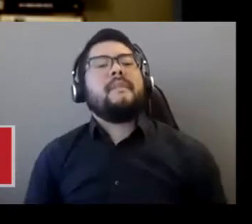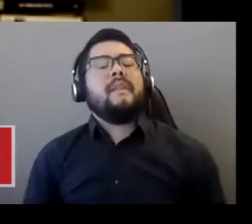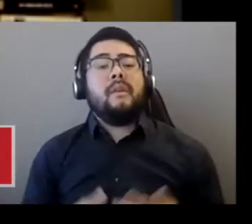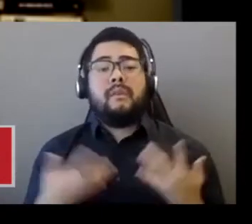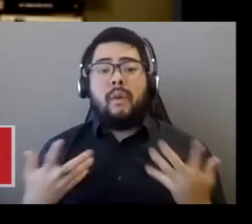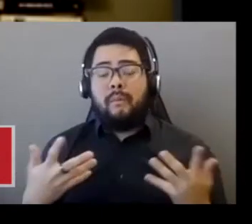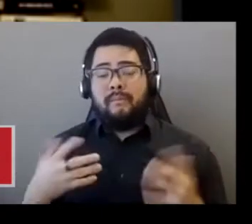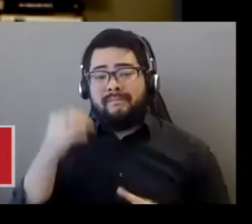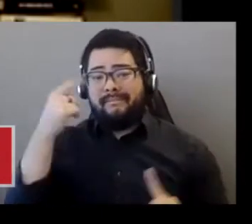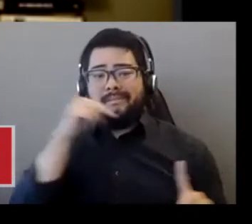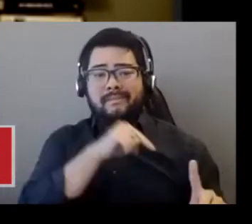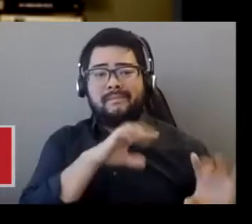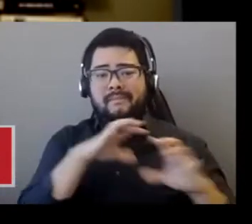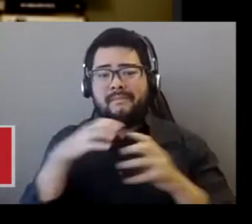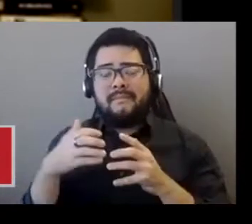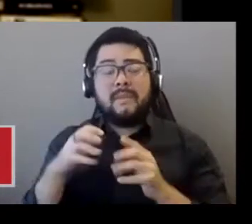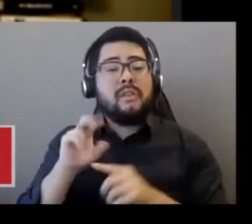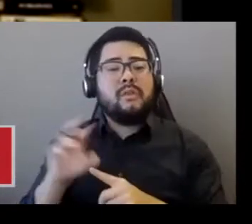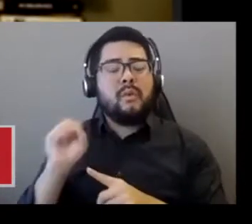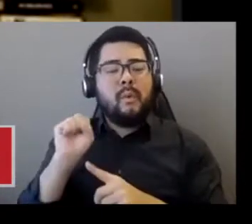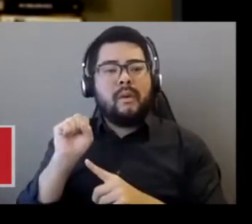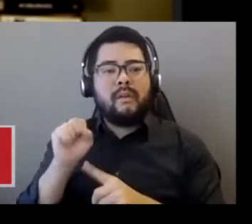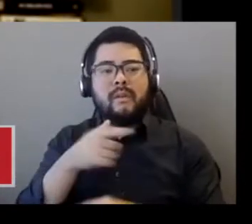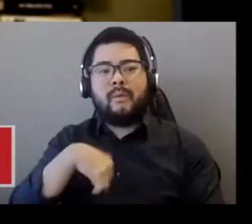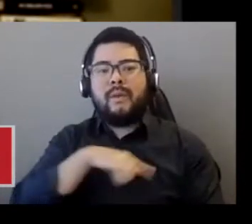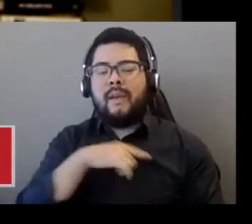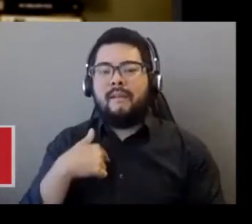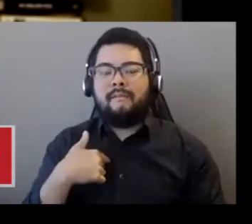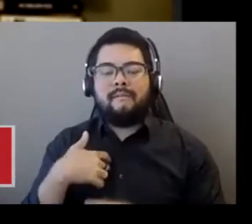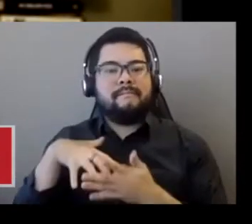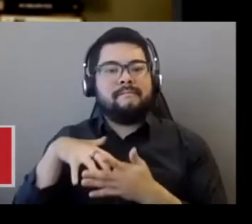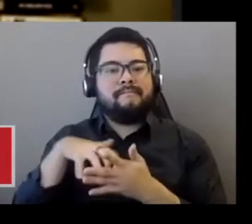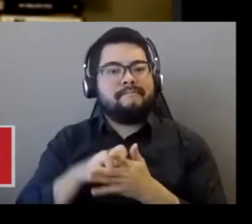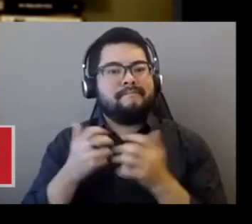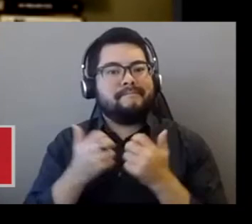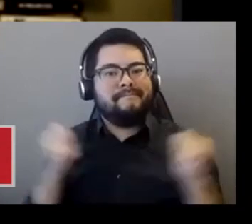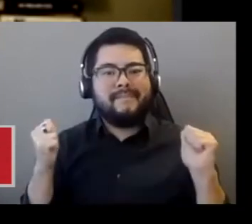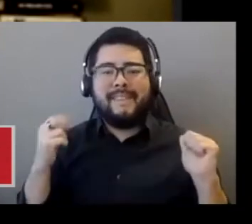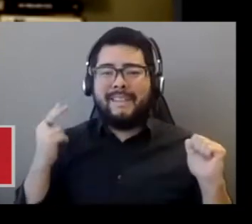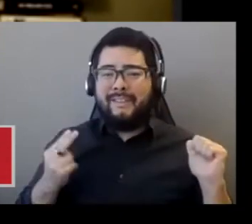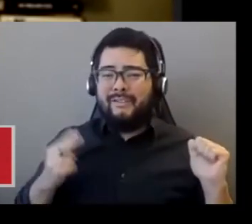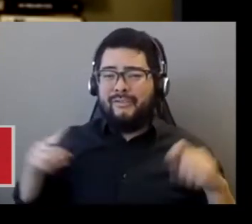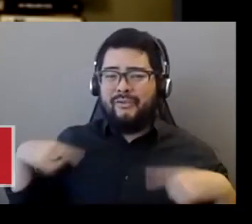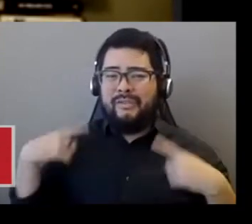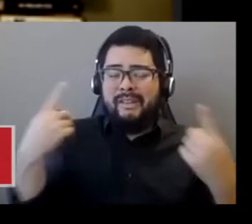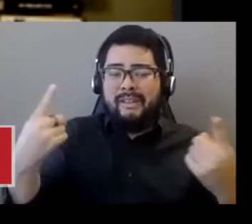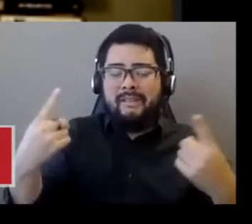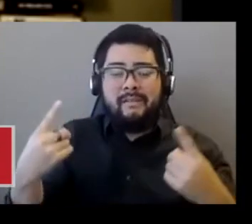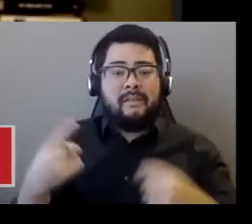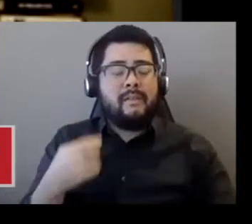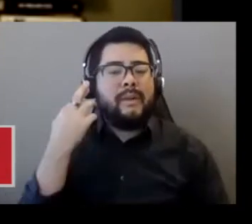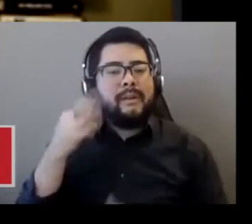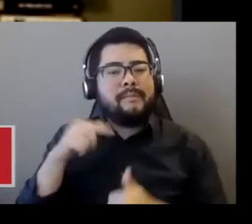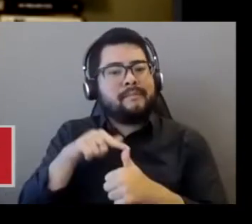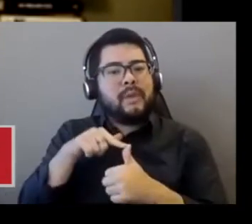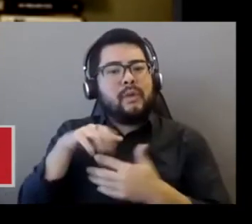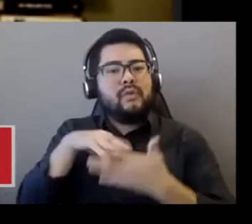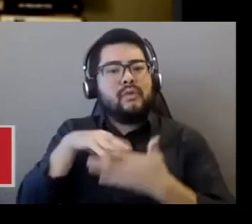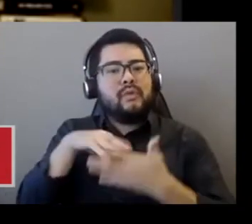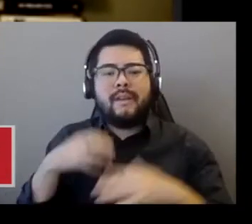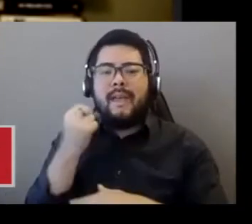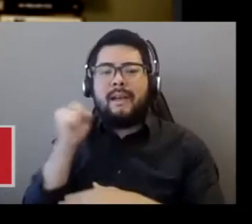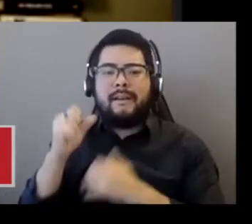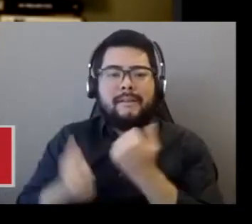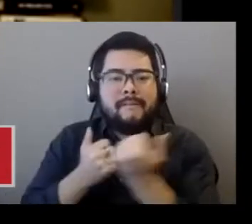You know, the United States has a venerable history of student activism, student